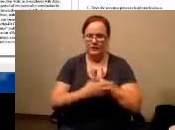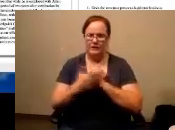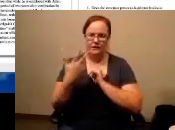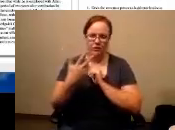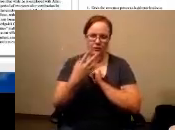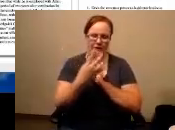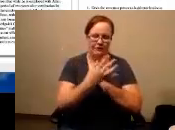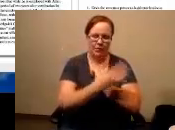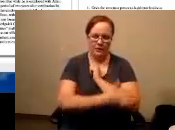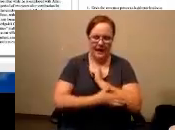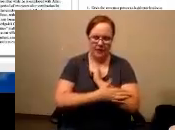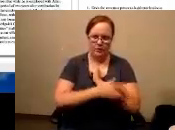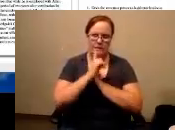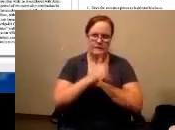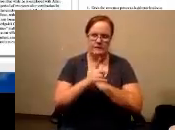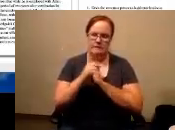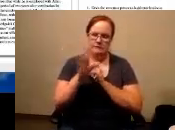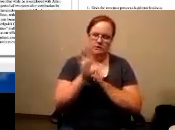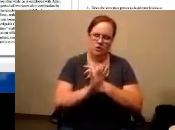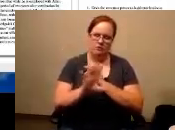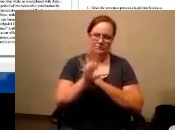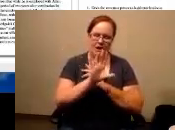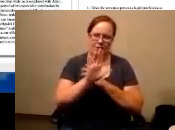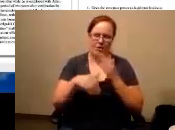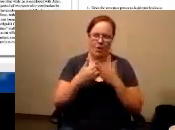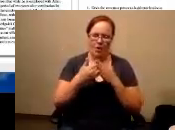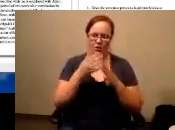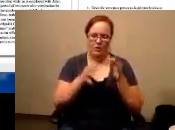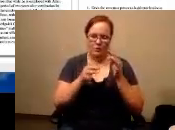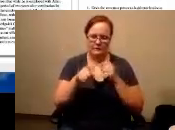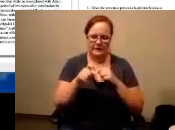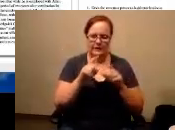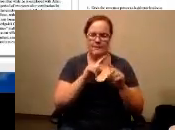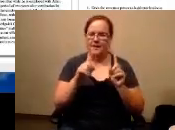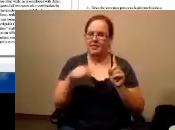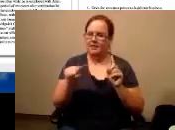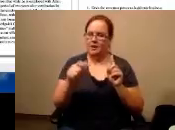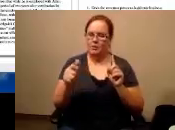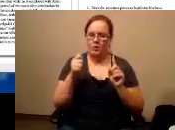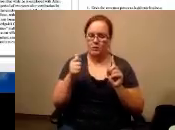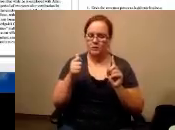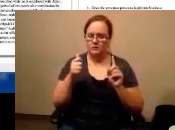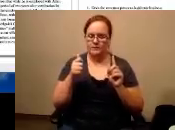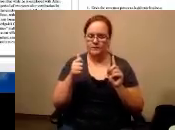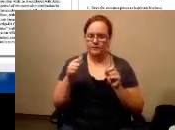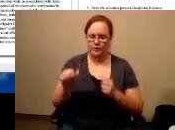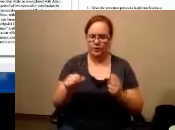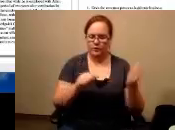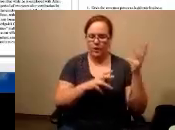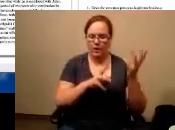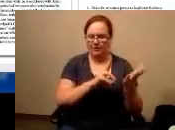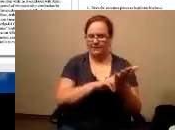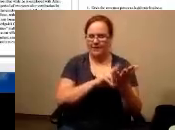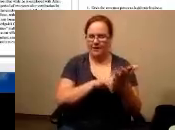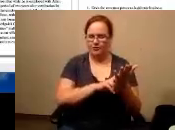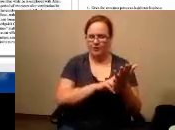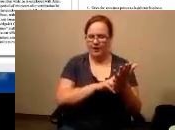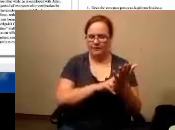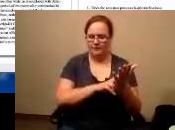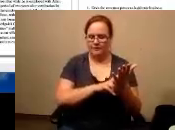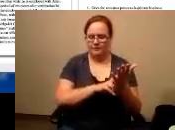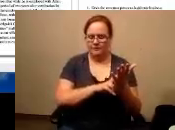counties is about all the courts would do. But they won't they won't throw out the contract as